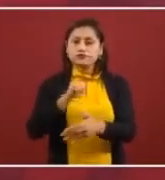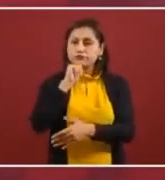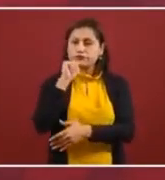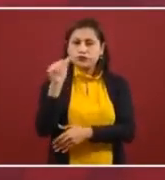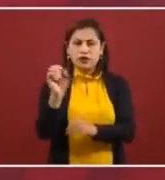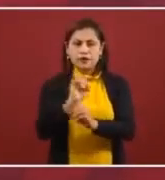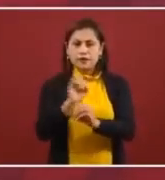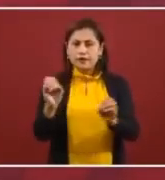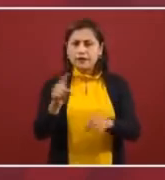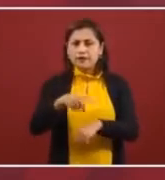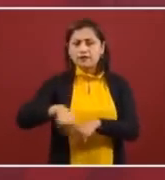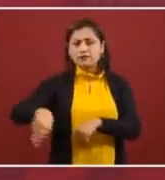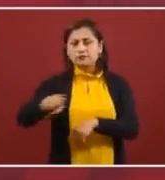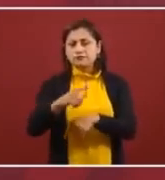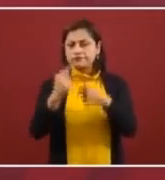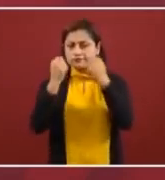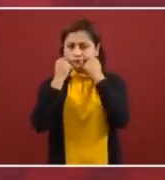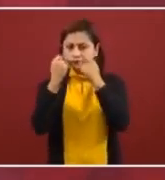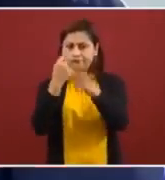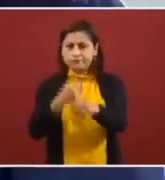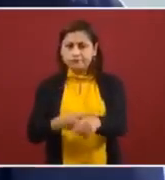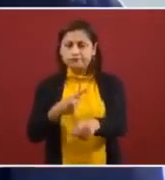of any type of